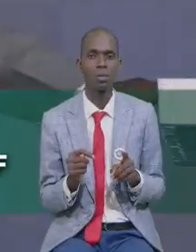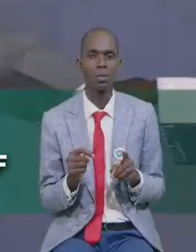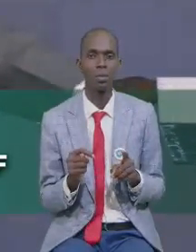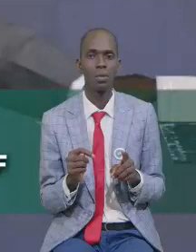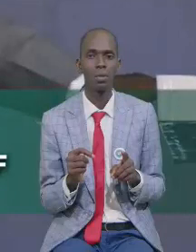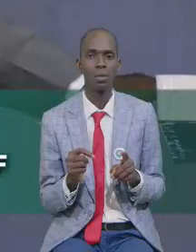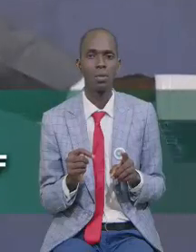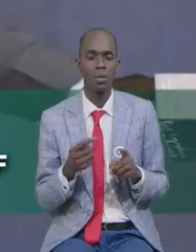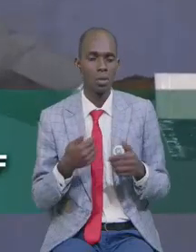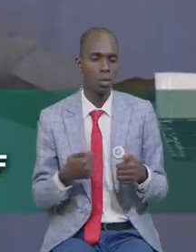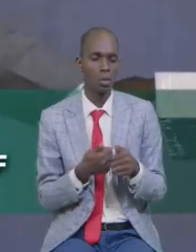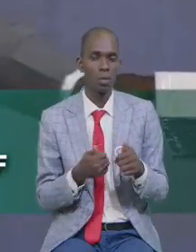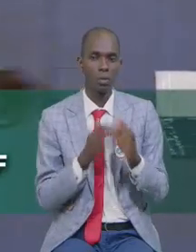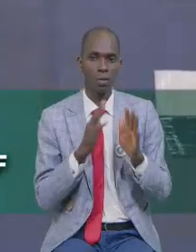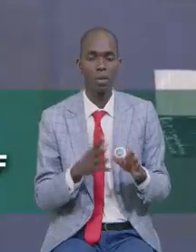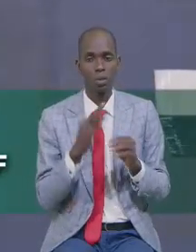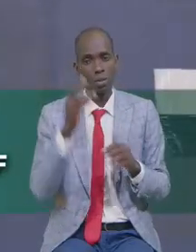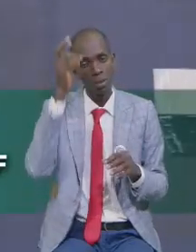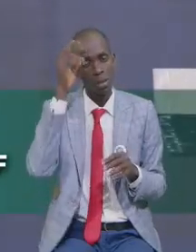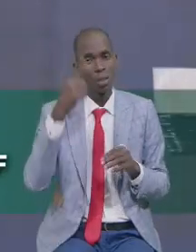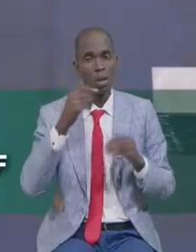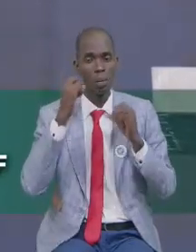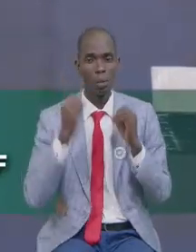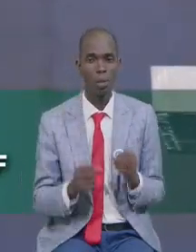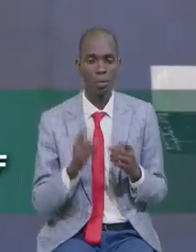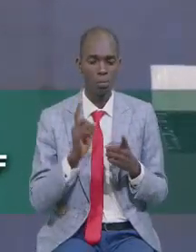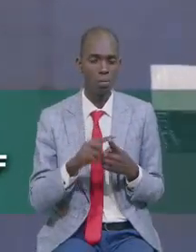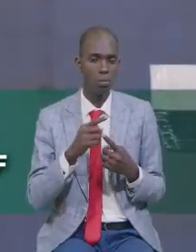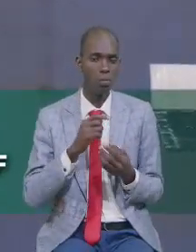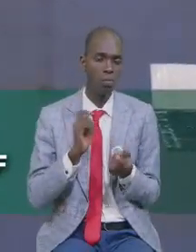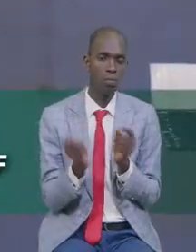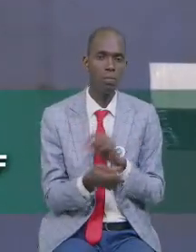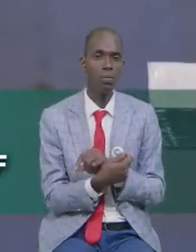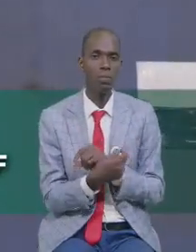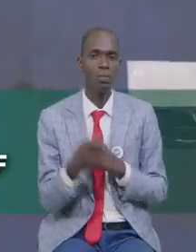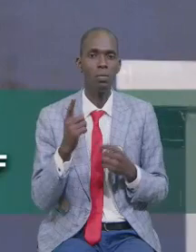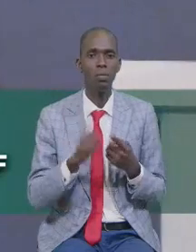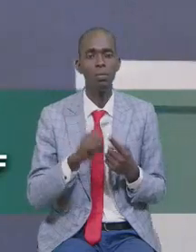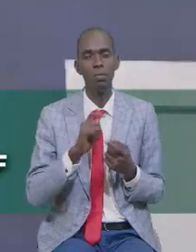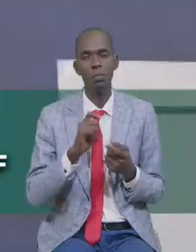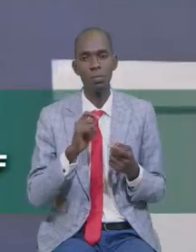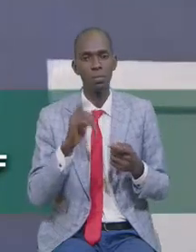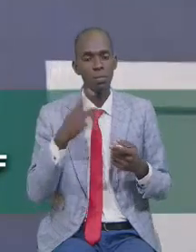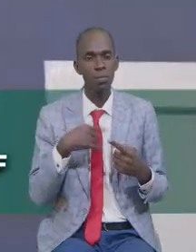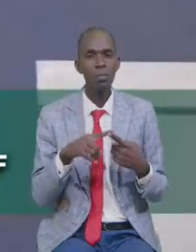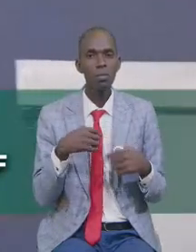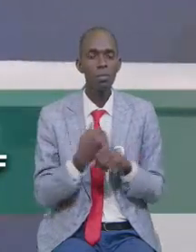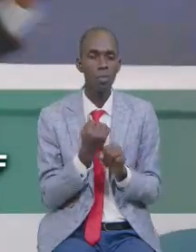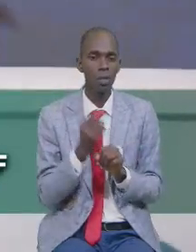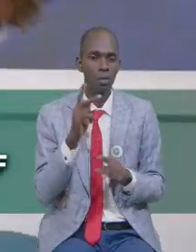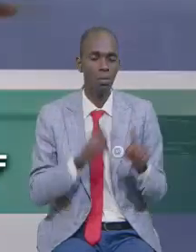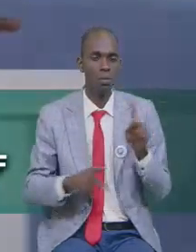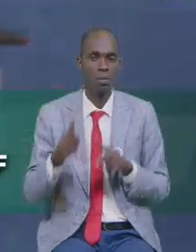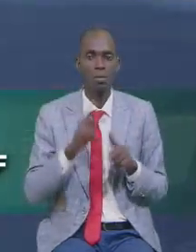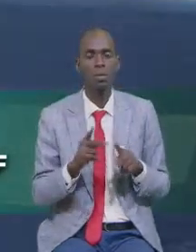disciples of Satan. The power to turn around, to change, and to make people convicted